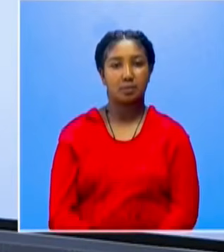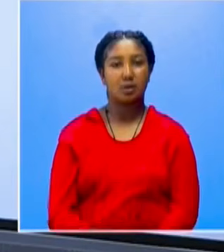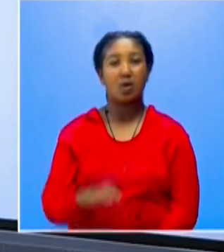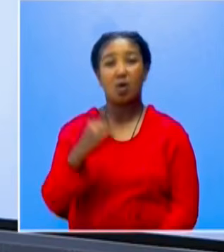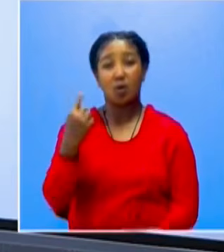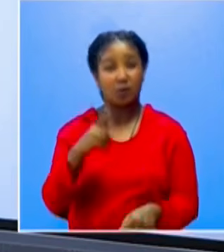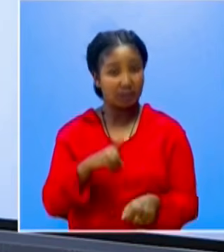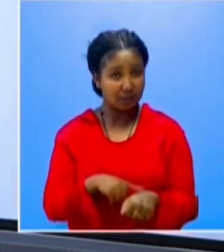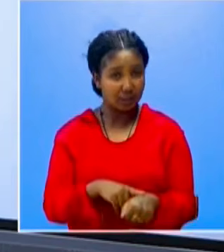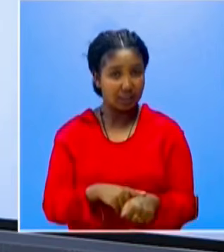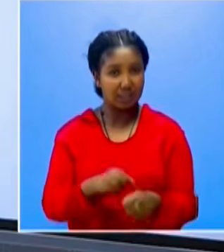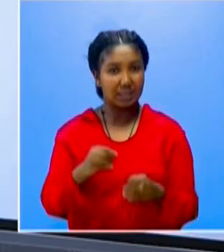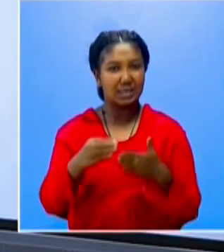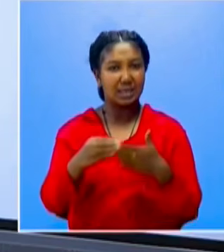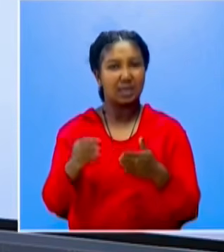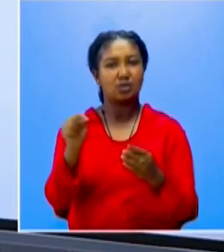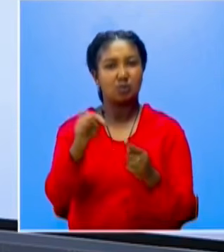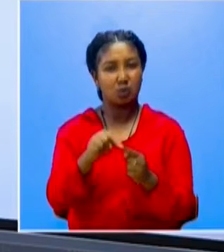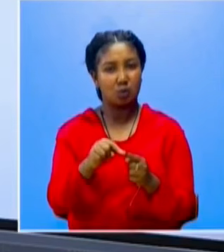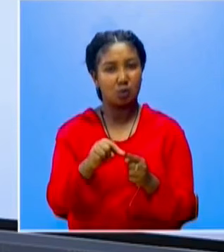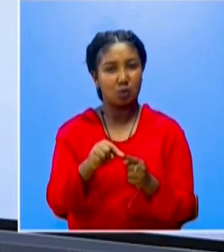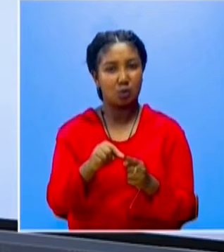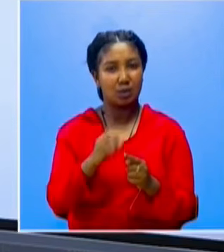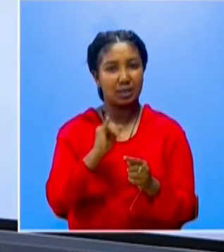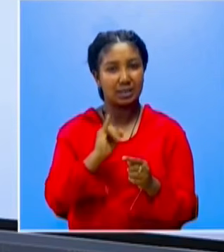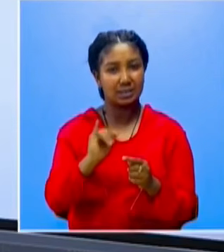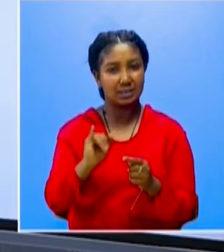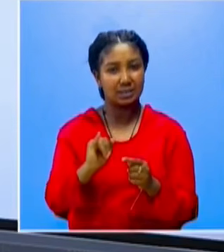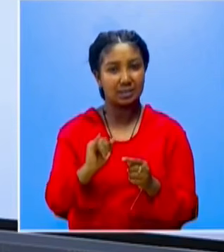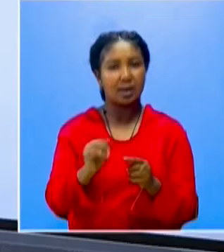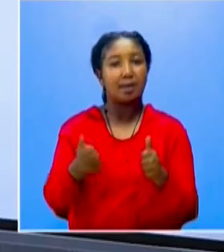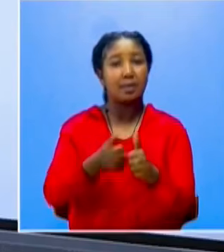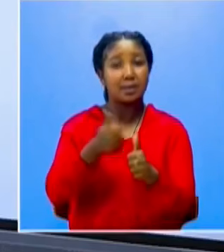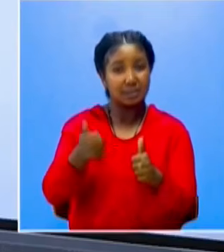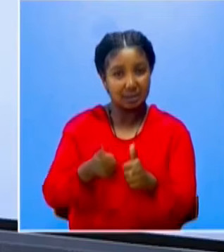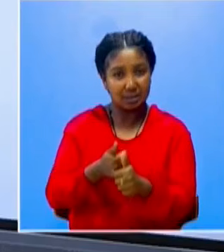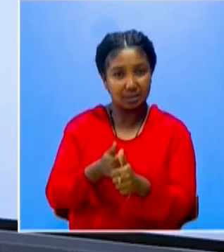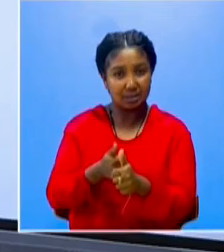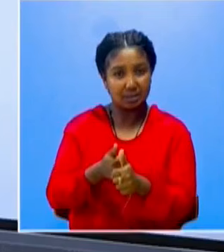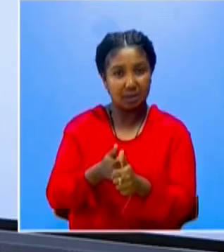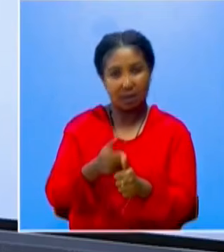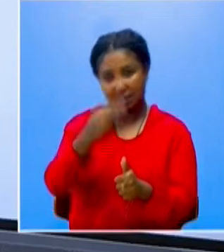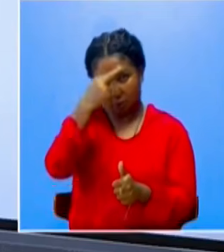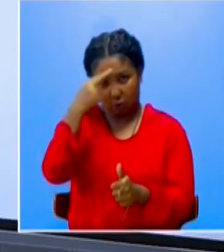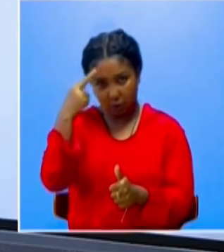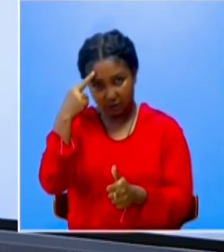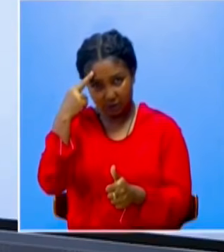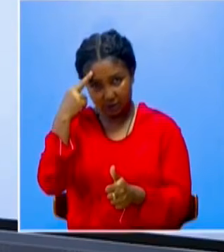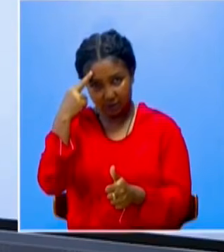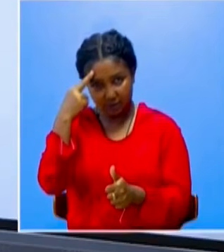Obviously, leads to is preceded by the cause.